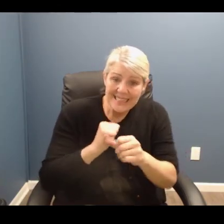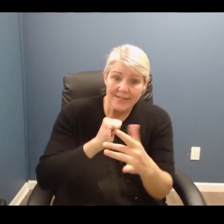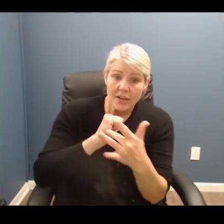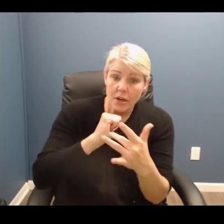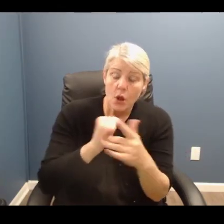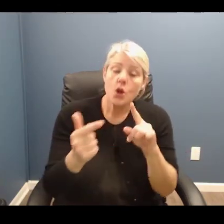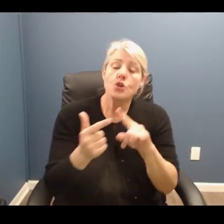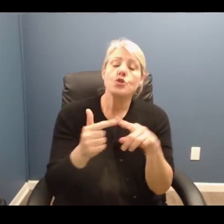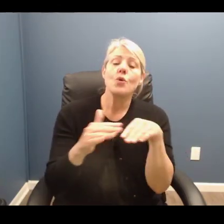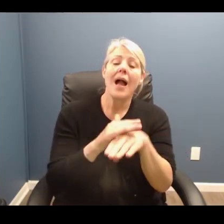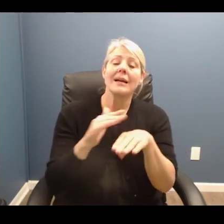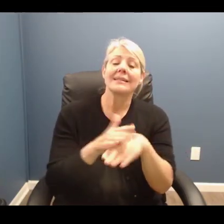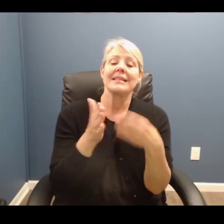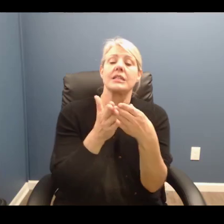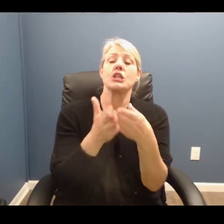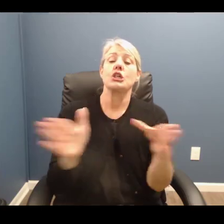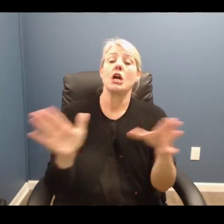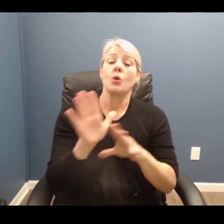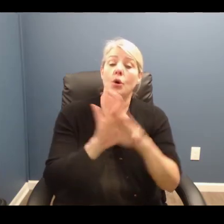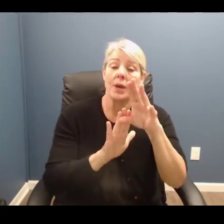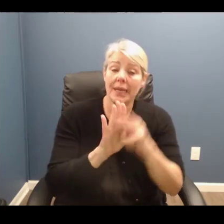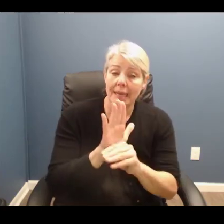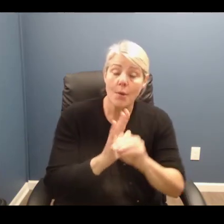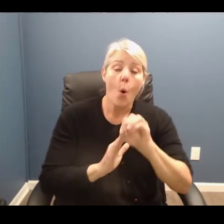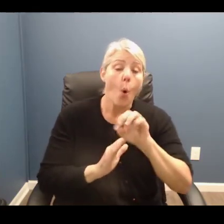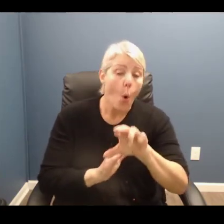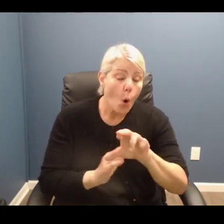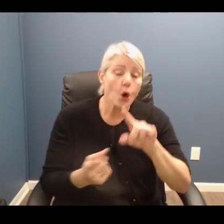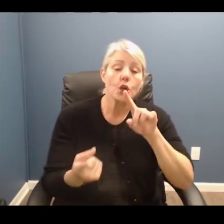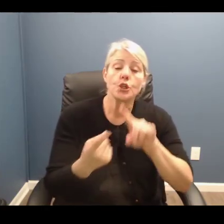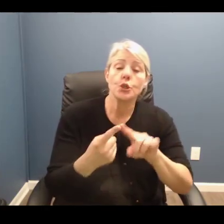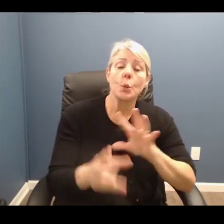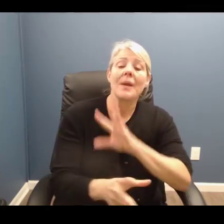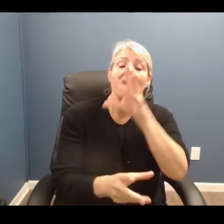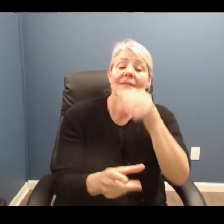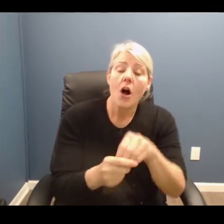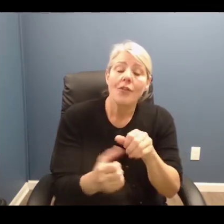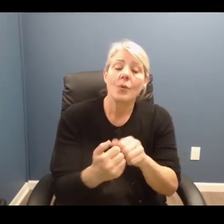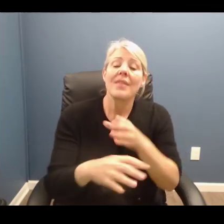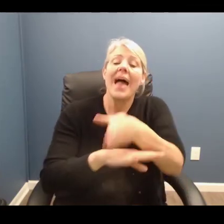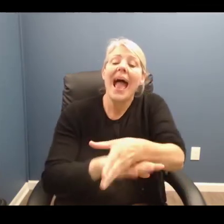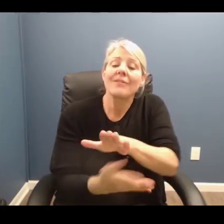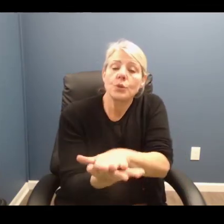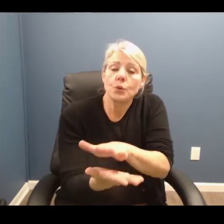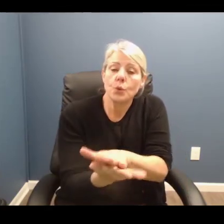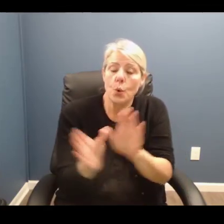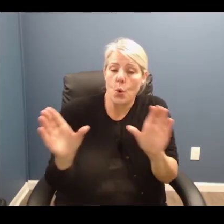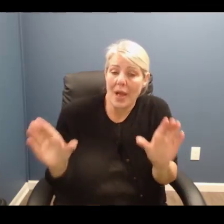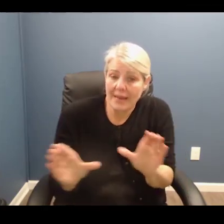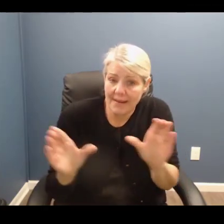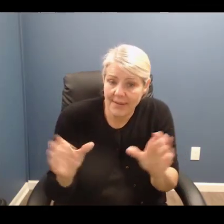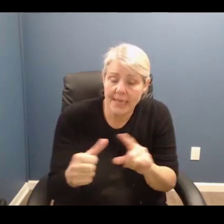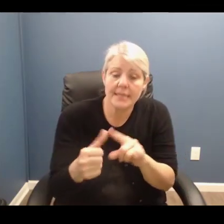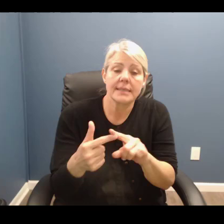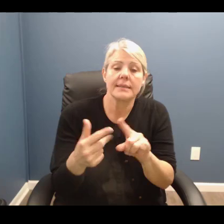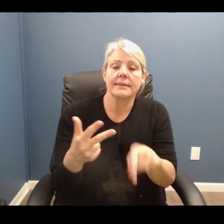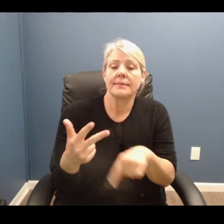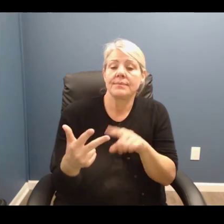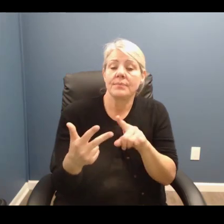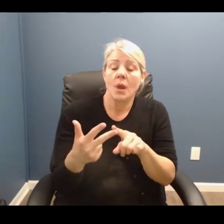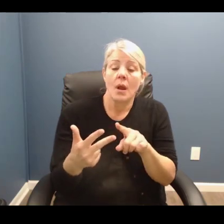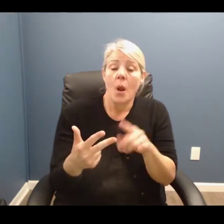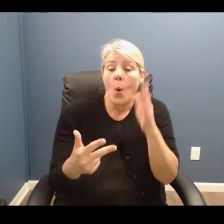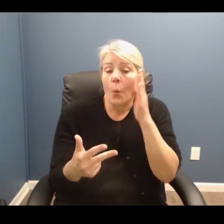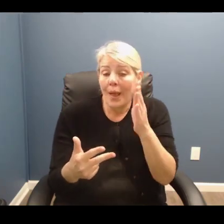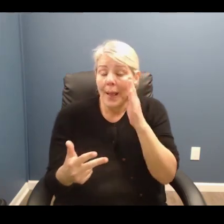to access the general curriculum or to participate in non-academic and extracurricular activities, or